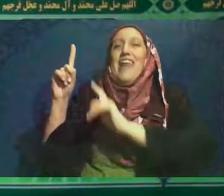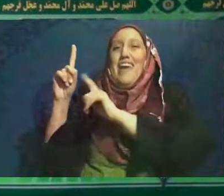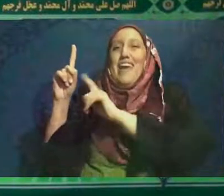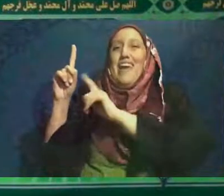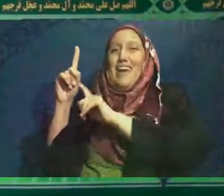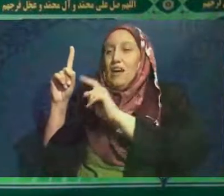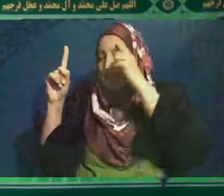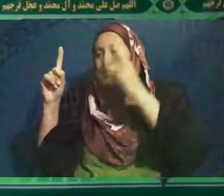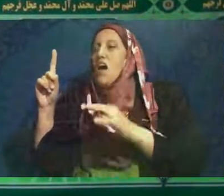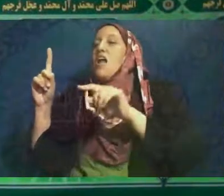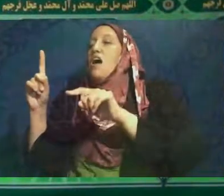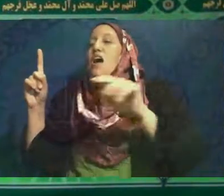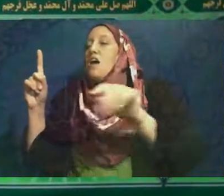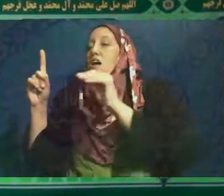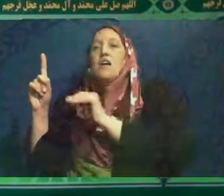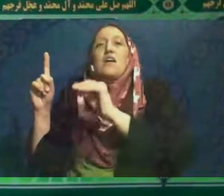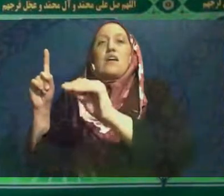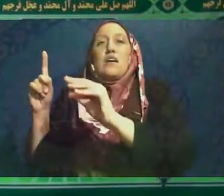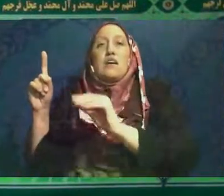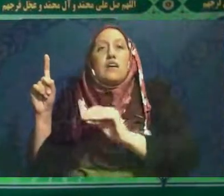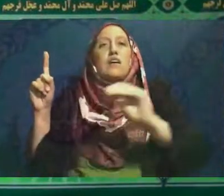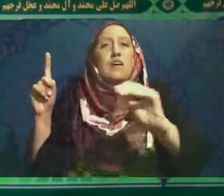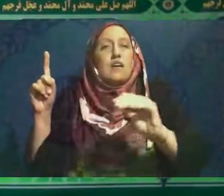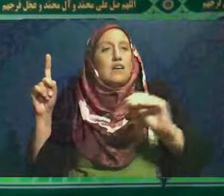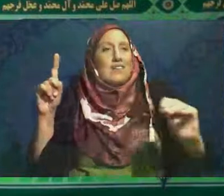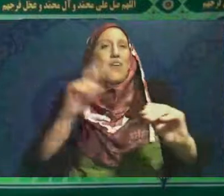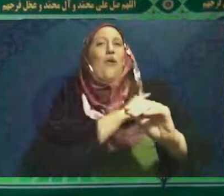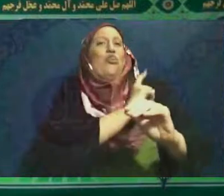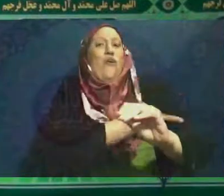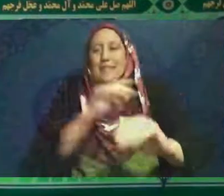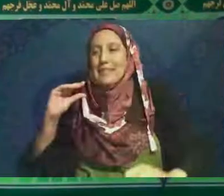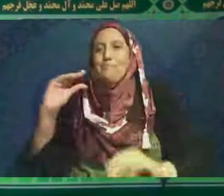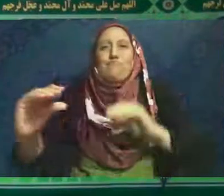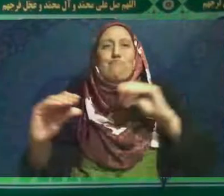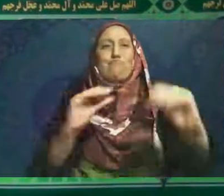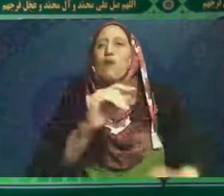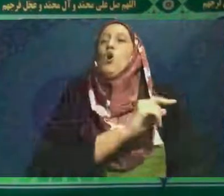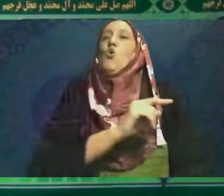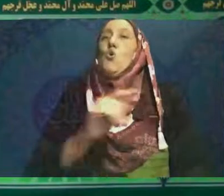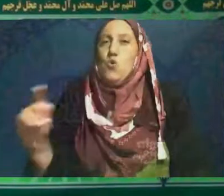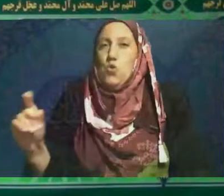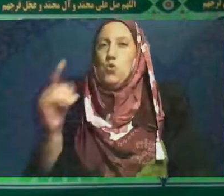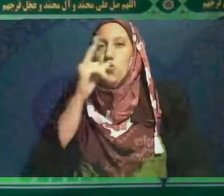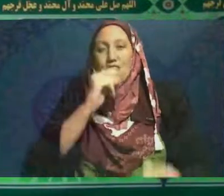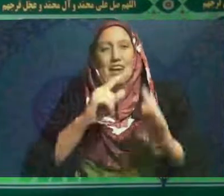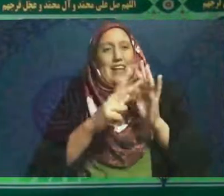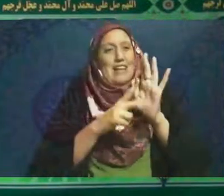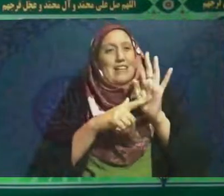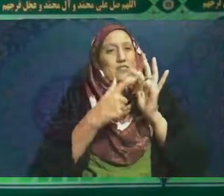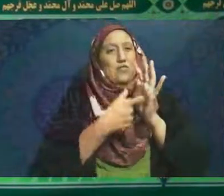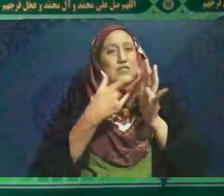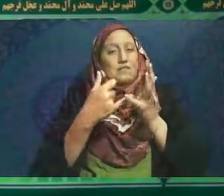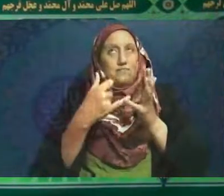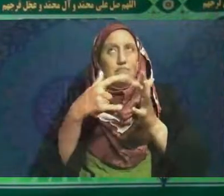them authority to intercede. Not any time they can, how they can intercede. Idols, what are the idols that you're expecting them